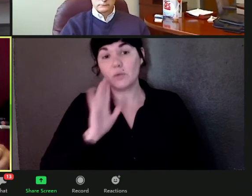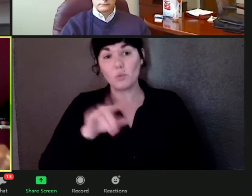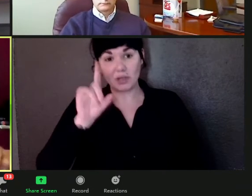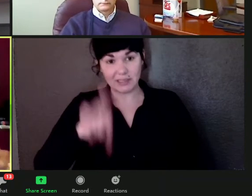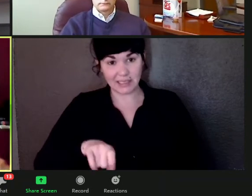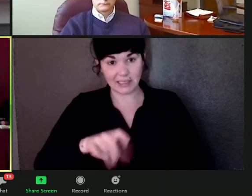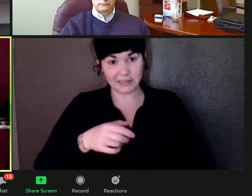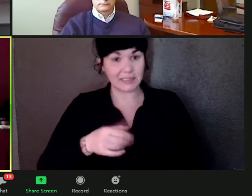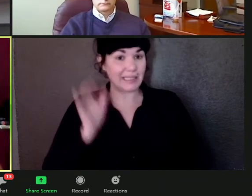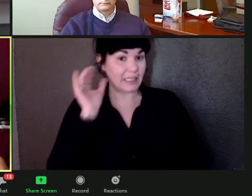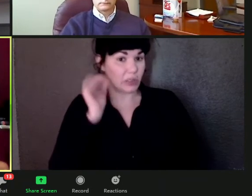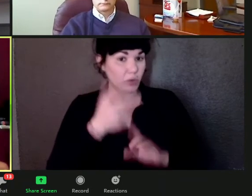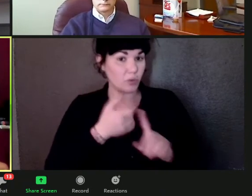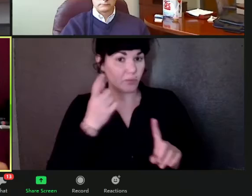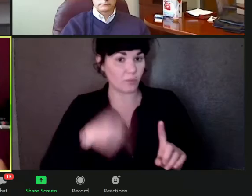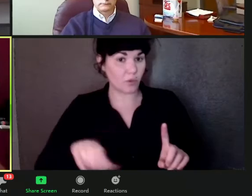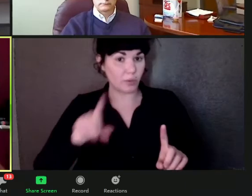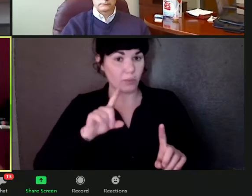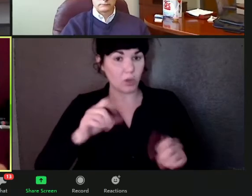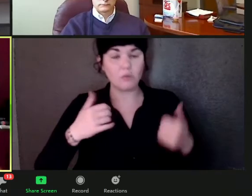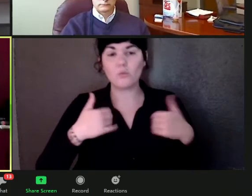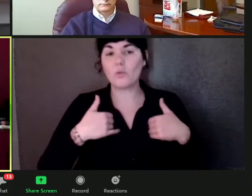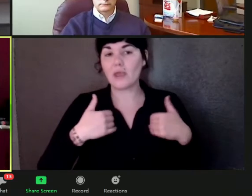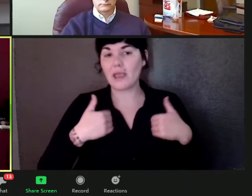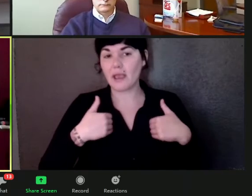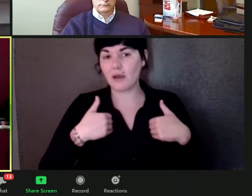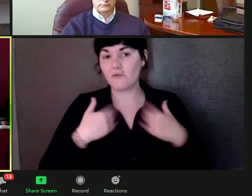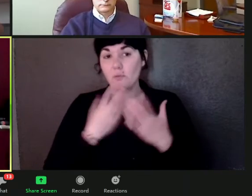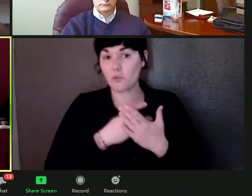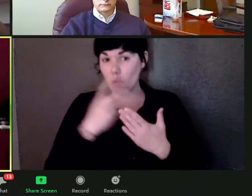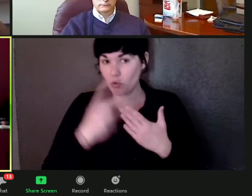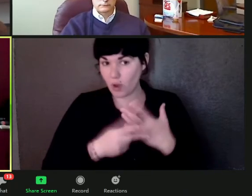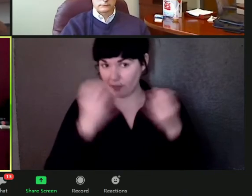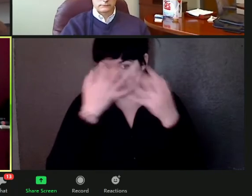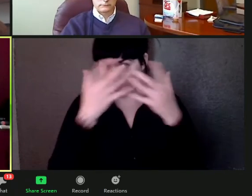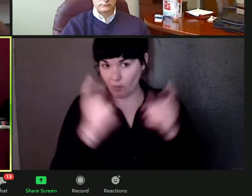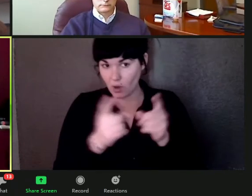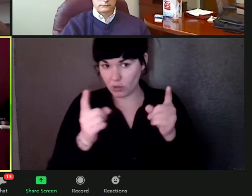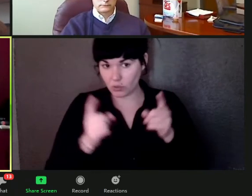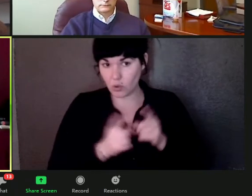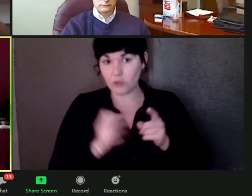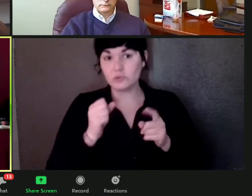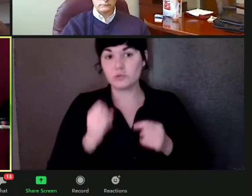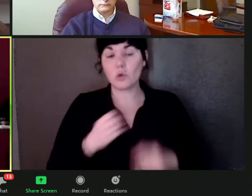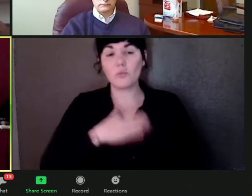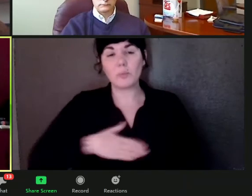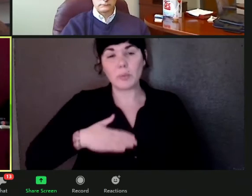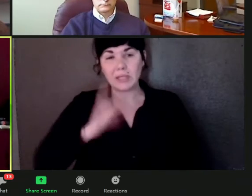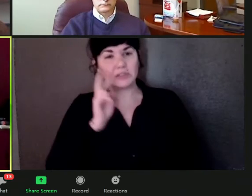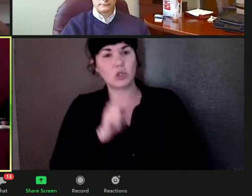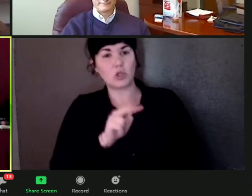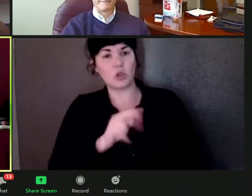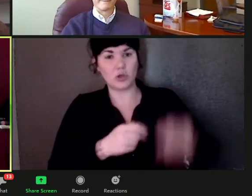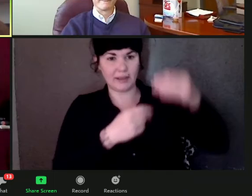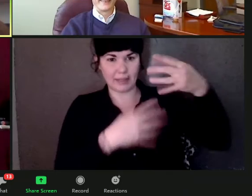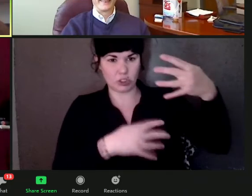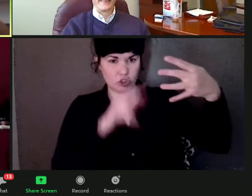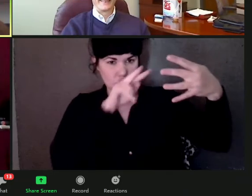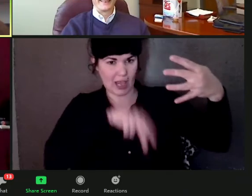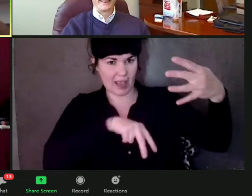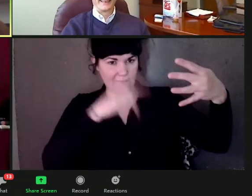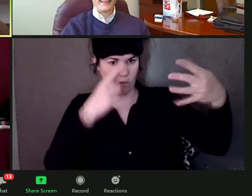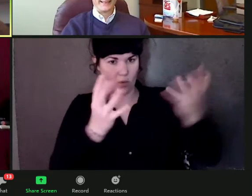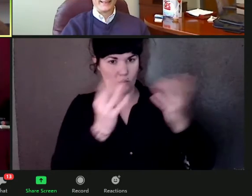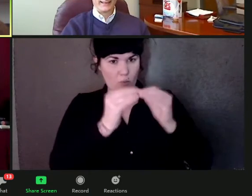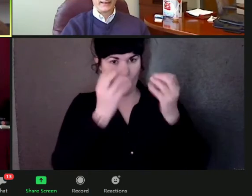is there. So we want to encourage you to please check out our chat. And now we're going to hear the numbers. Ironetta, thank you. Go ahead.